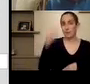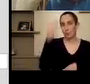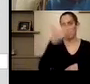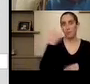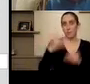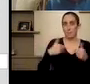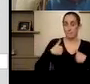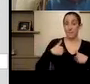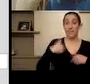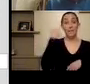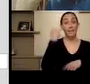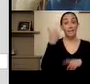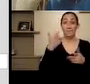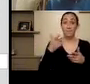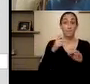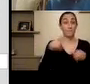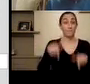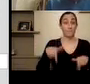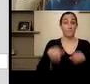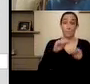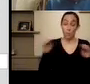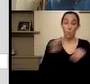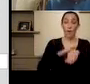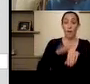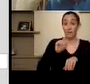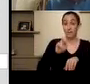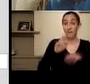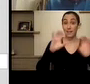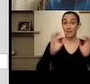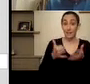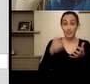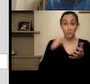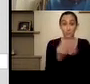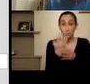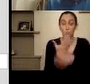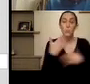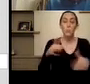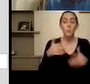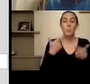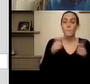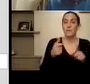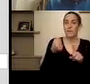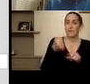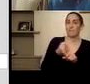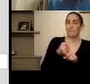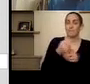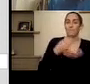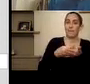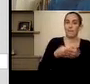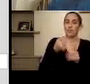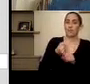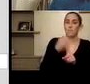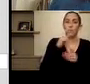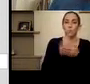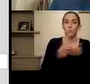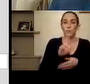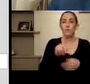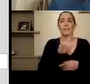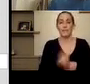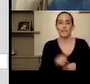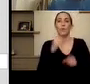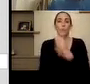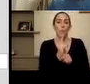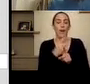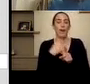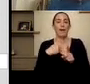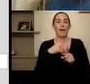class here on site, it's a huge financial hit to the university. Right, and I will say, just to add on to that line item, because we didn't really talk